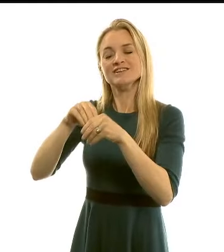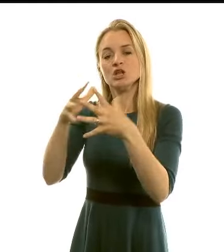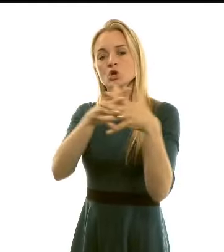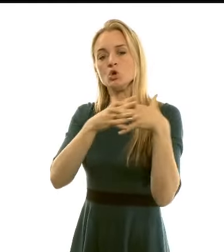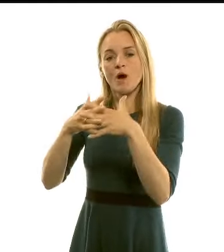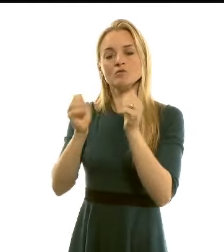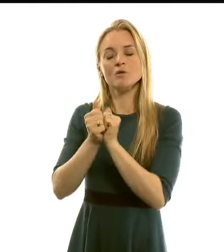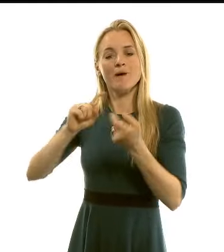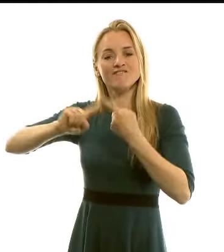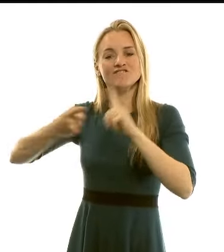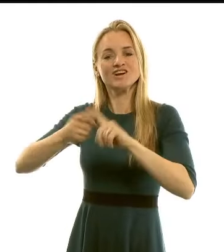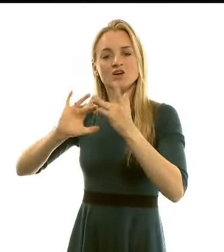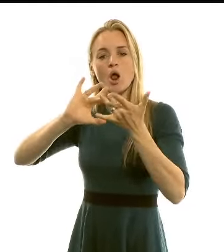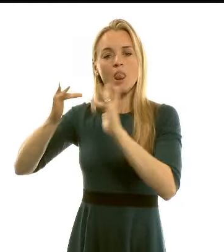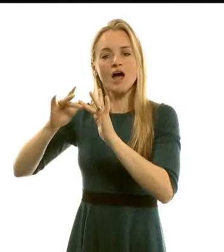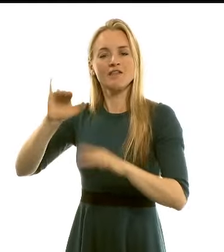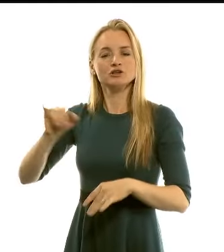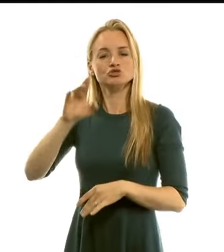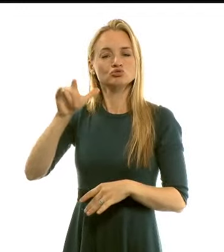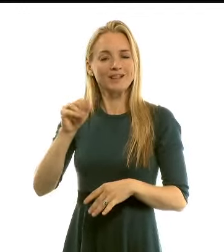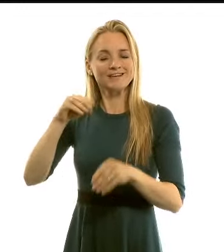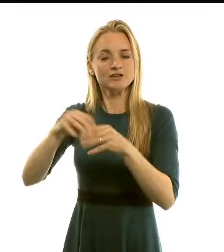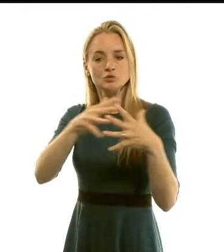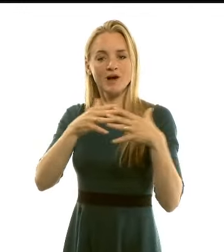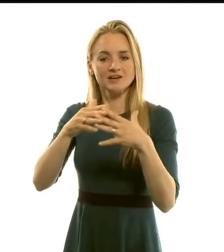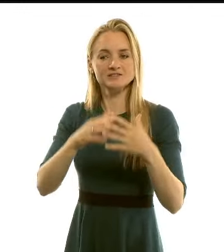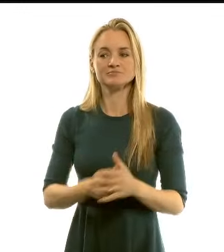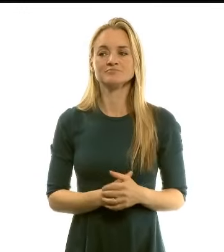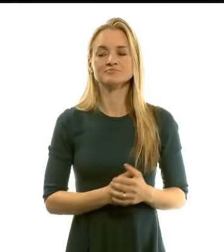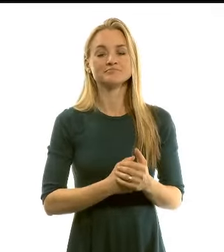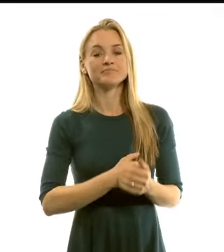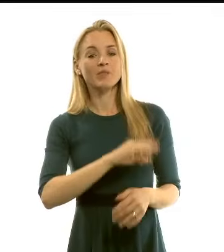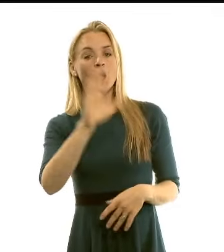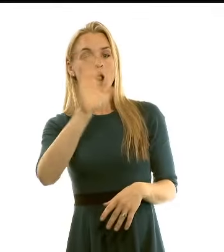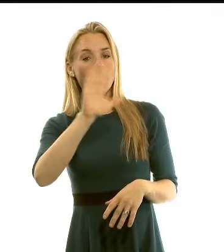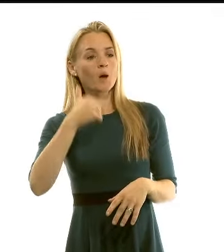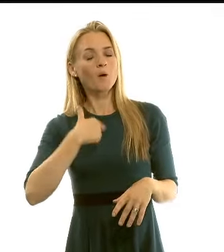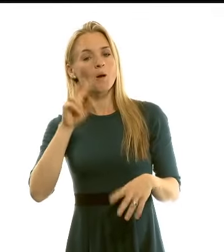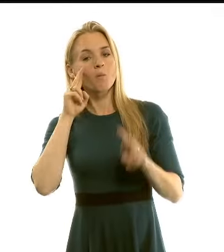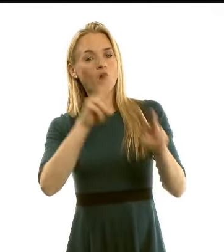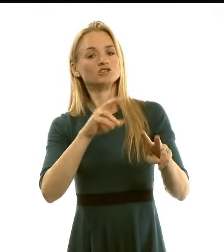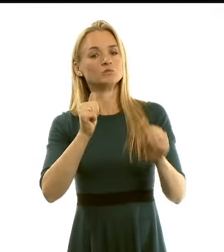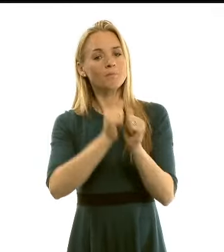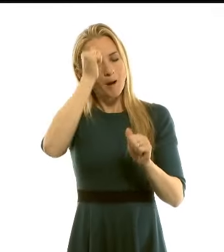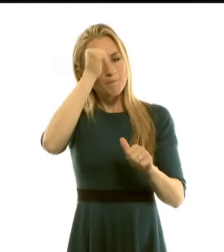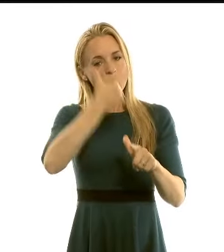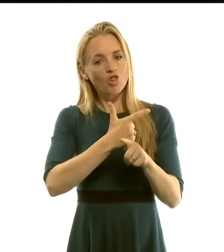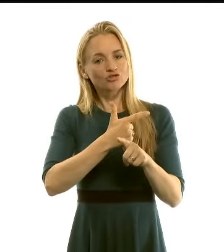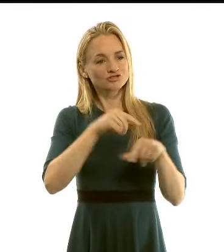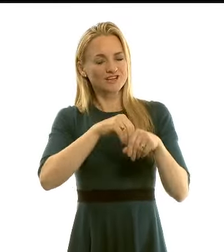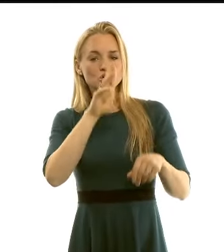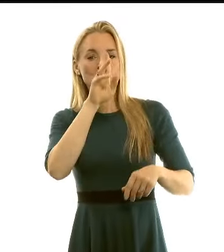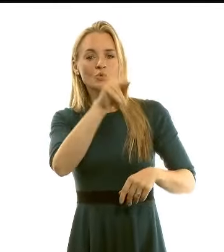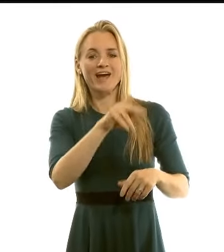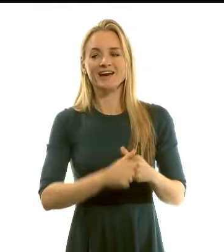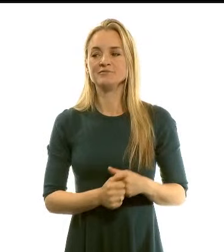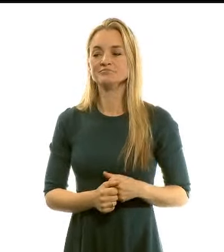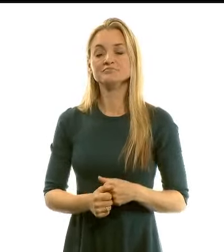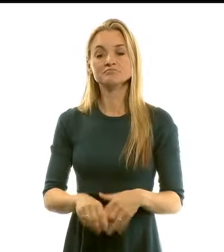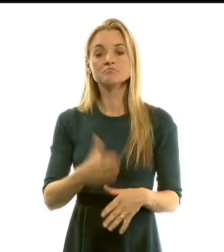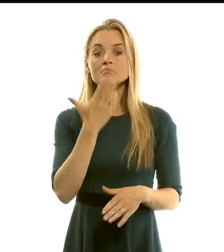I'm watching with my brothers, currently building along from Orange Fox in the UK too. Don't forget, get in touch on Twitter. Use the hashtag